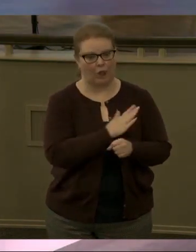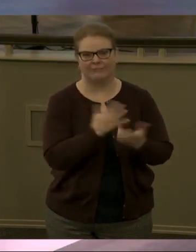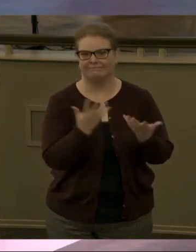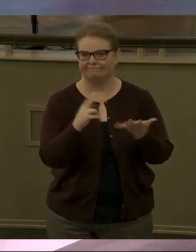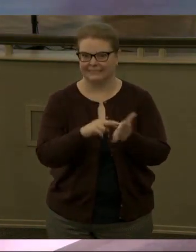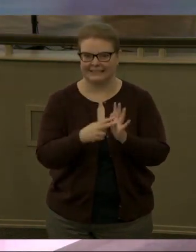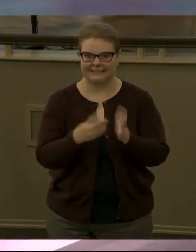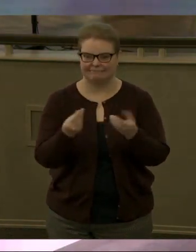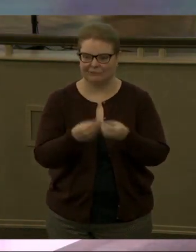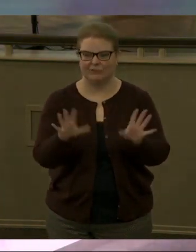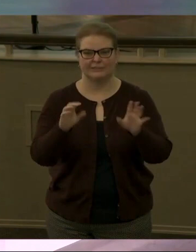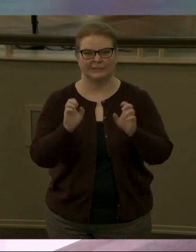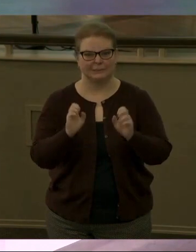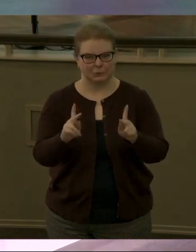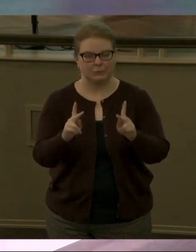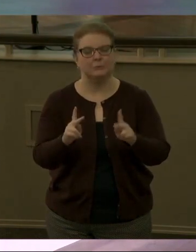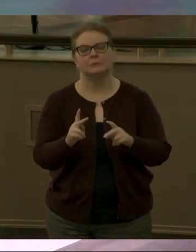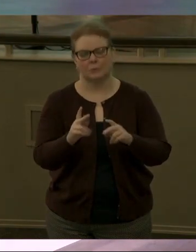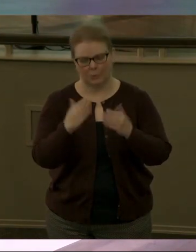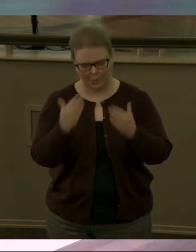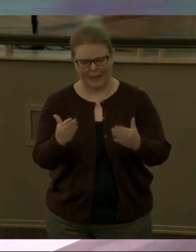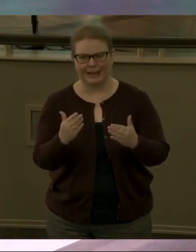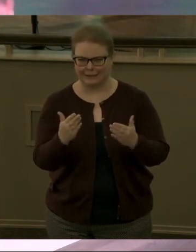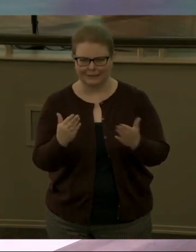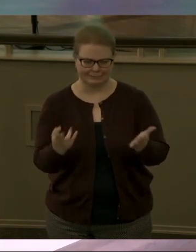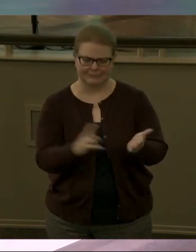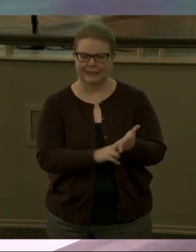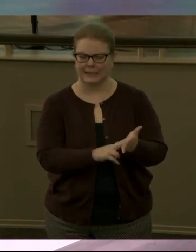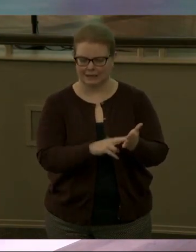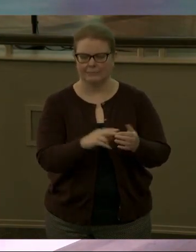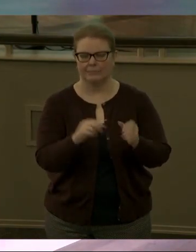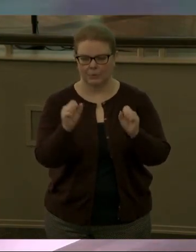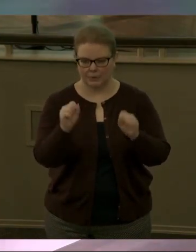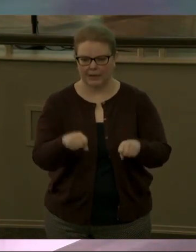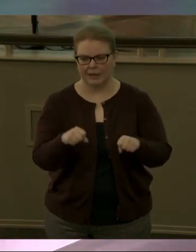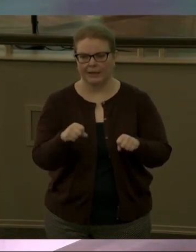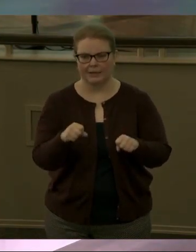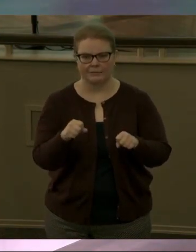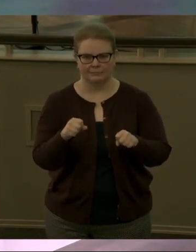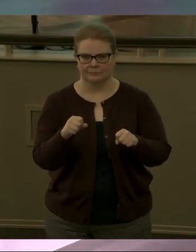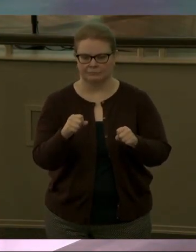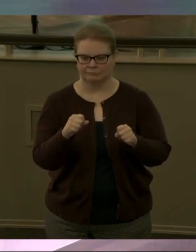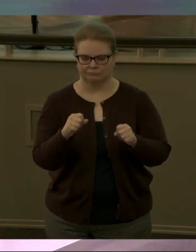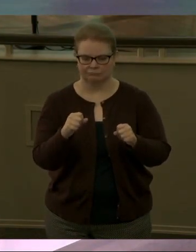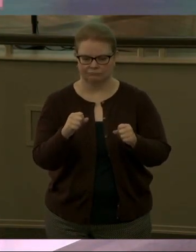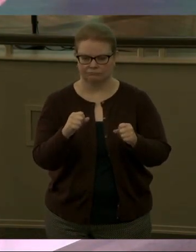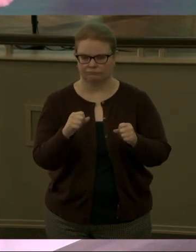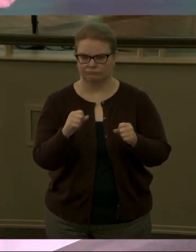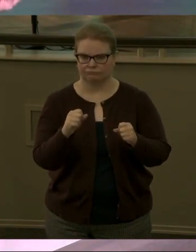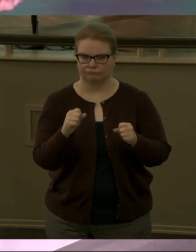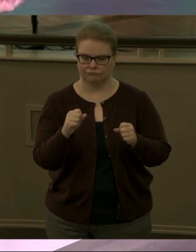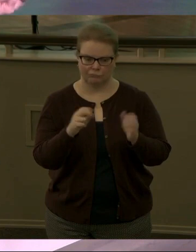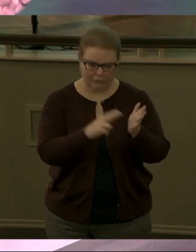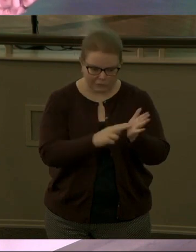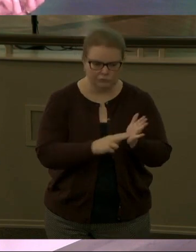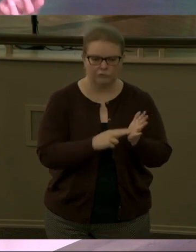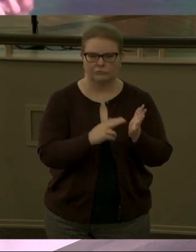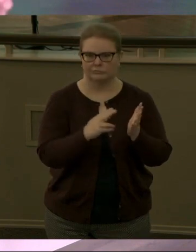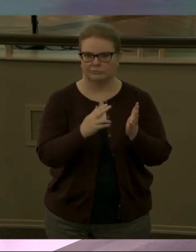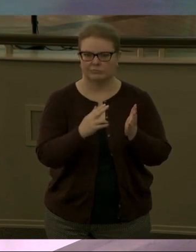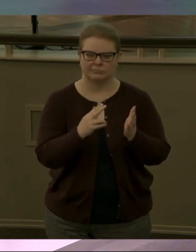So go ahead and connect and get started. You can get just get started with your registration